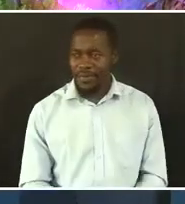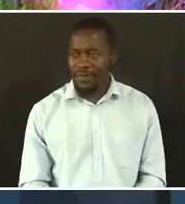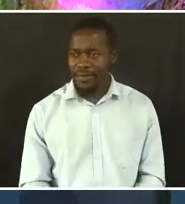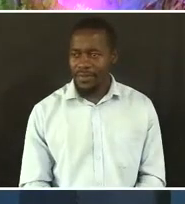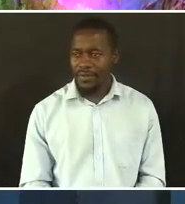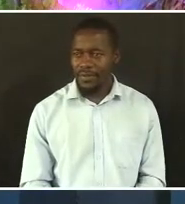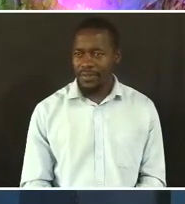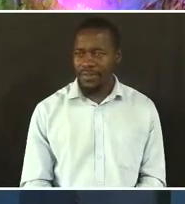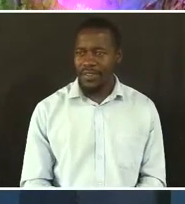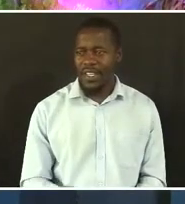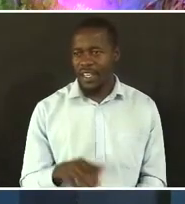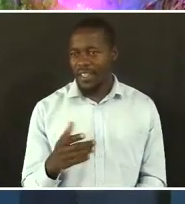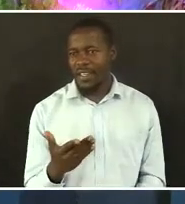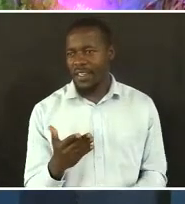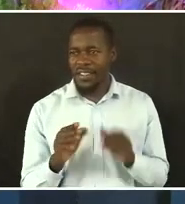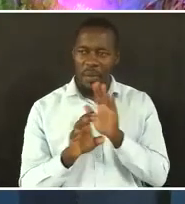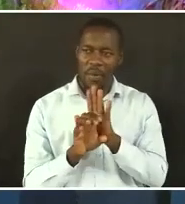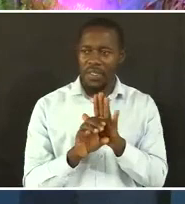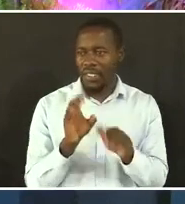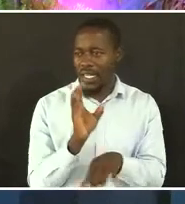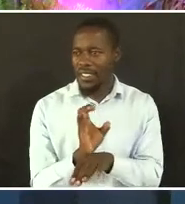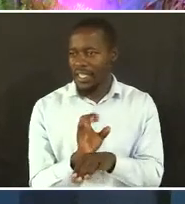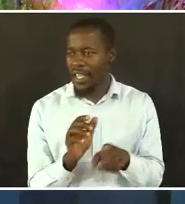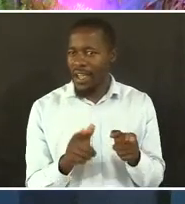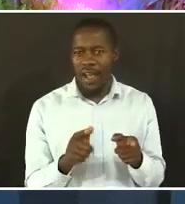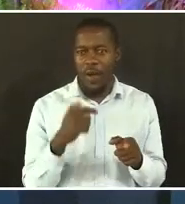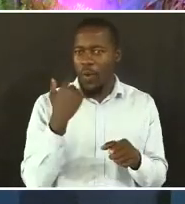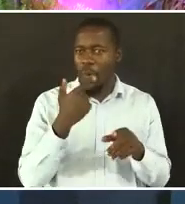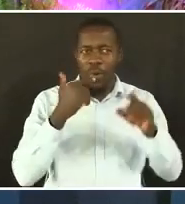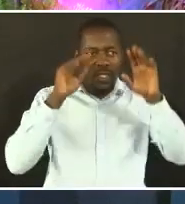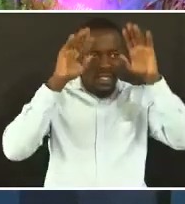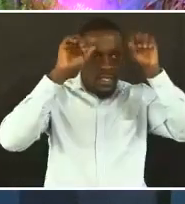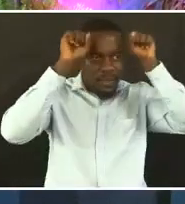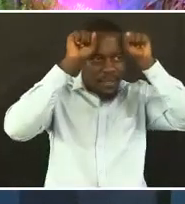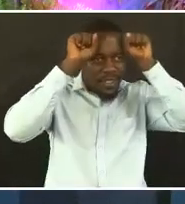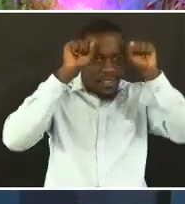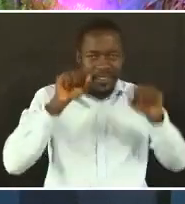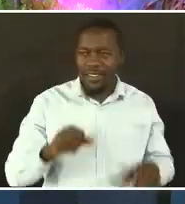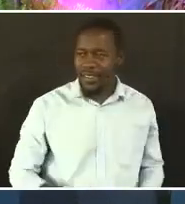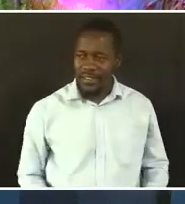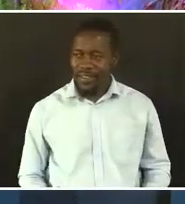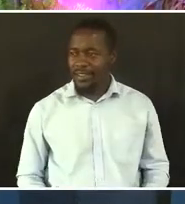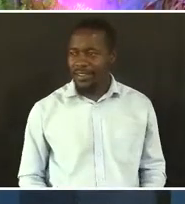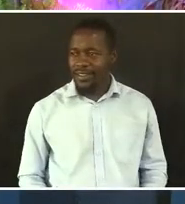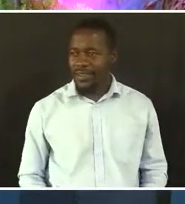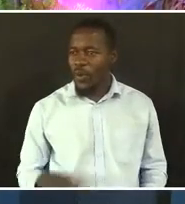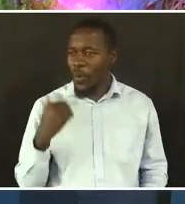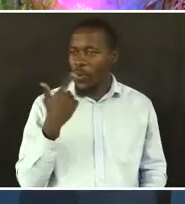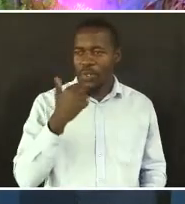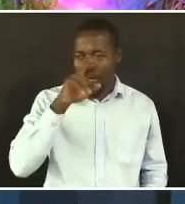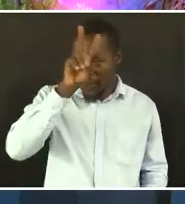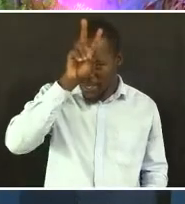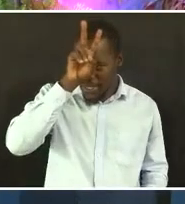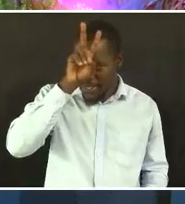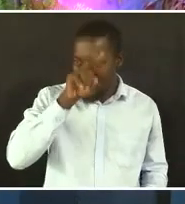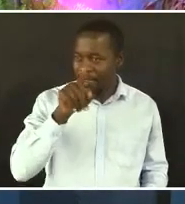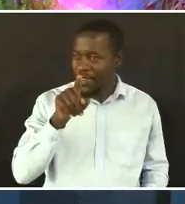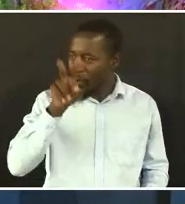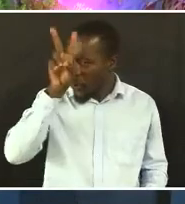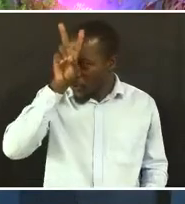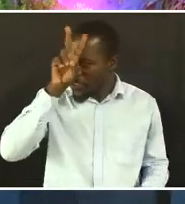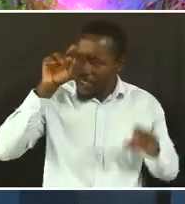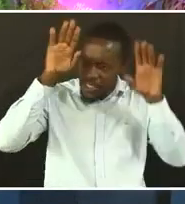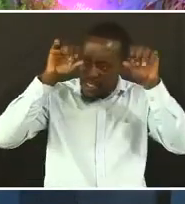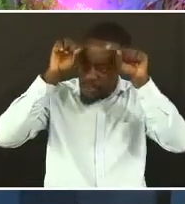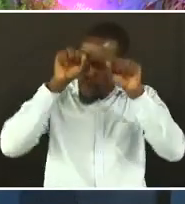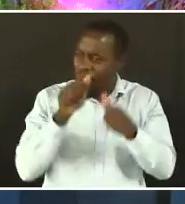Let's see in church. Okay, we have very few sheep. How many think they are goats? As in, you're just sure.